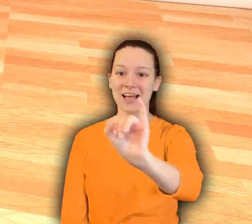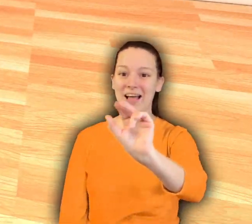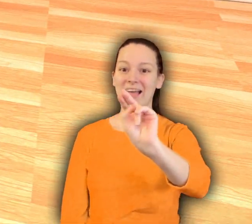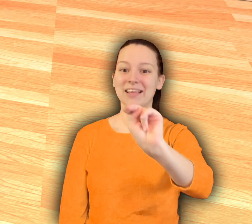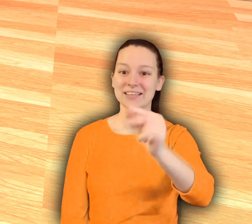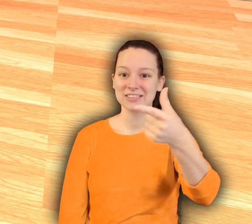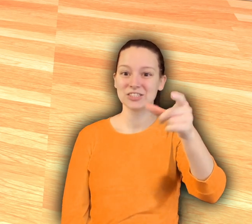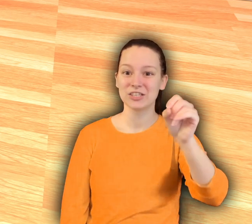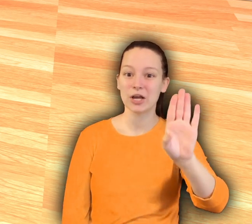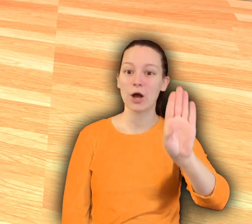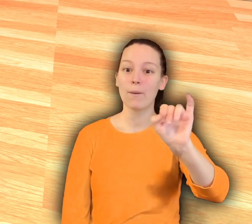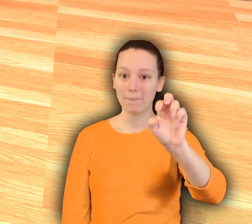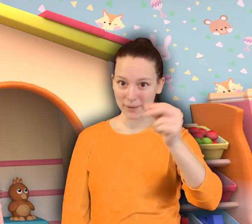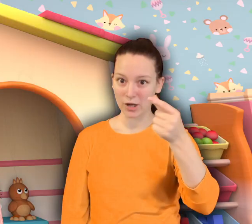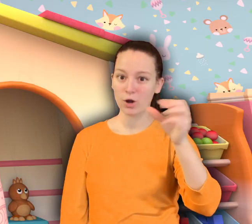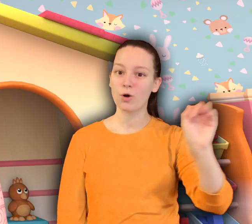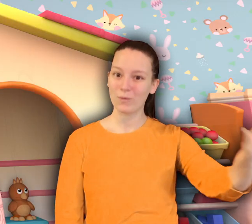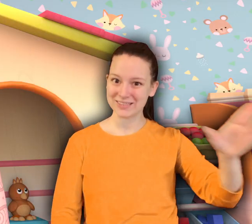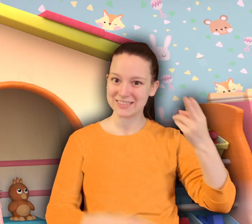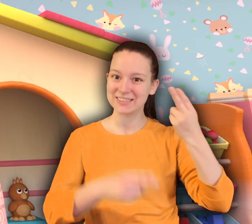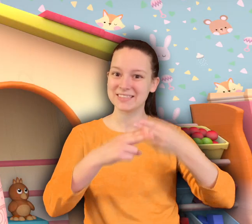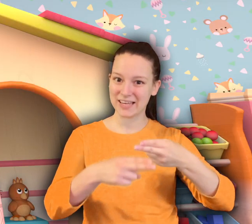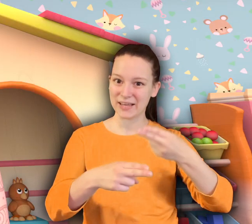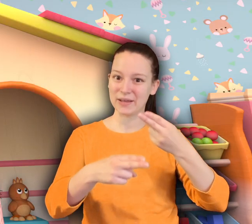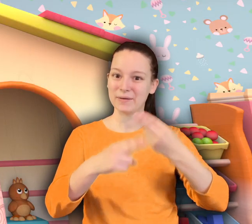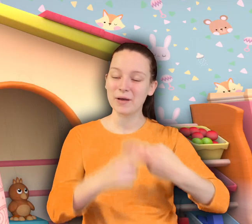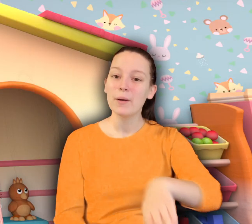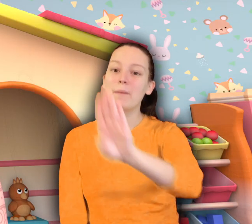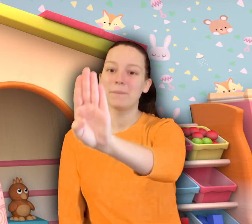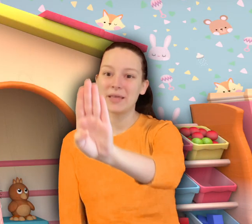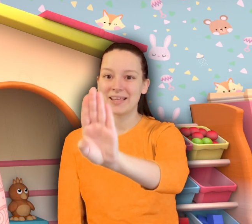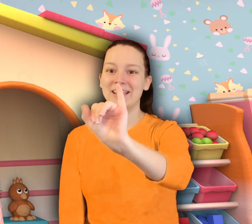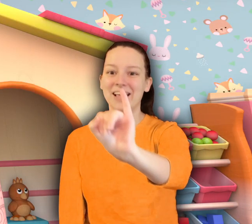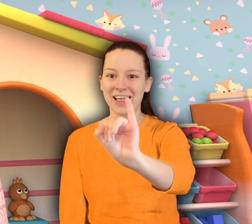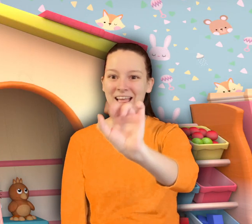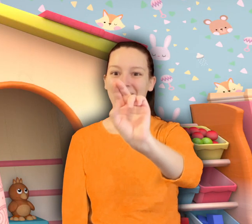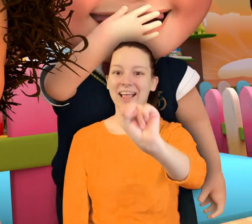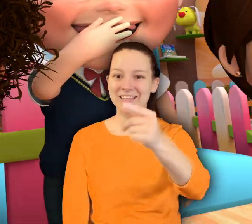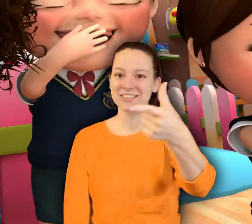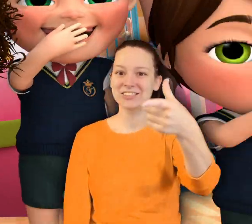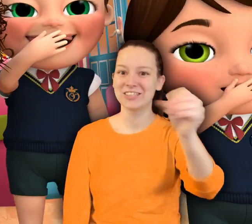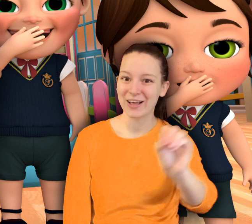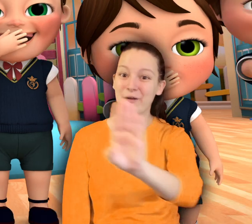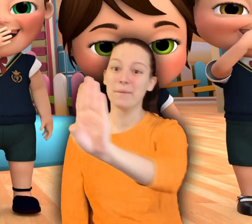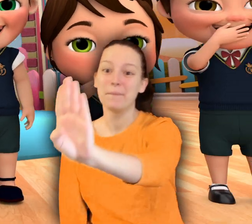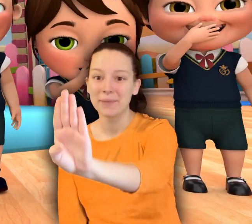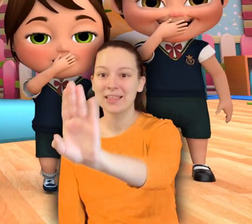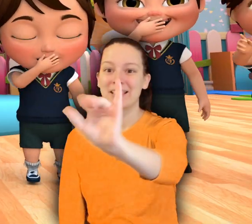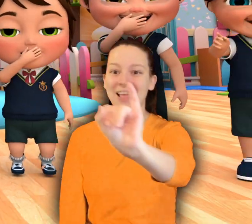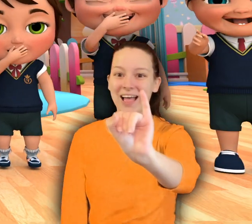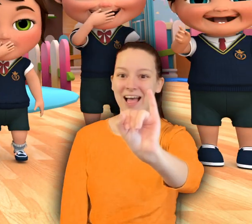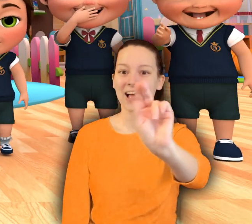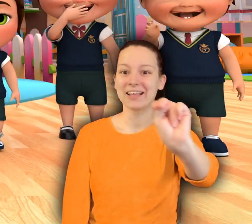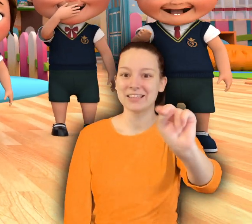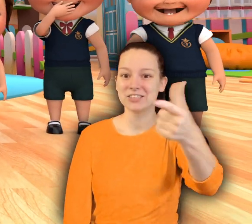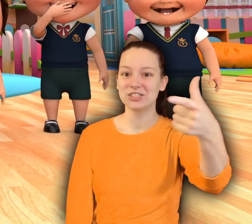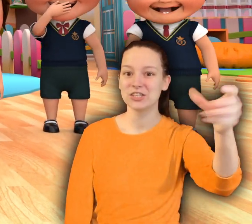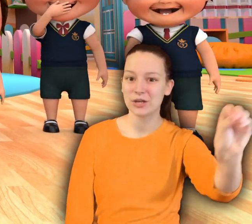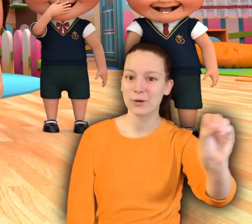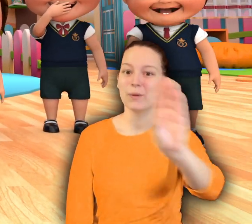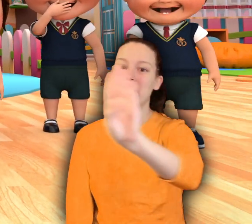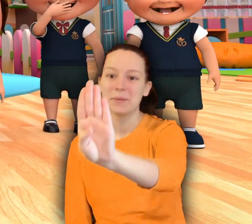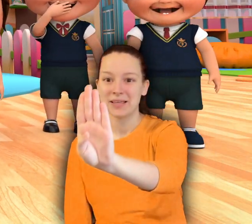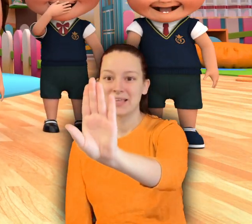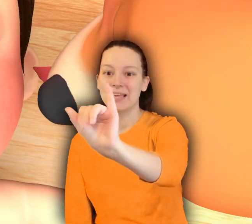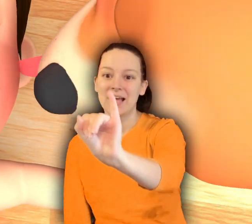-I-N-G-O, and Bingo was his name, oh B-I-N-G-O, B-I-N-G